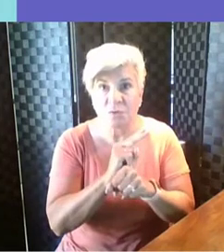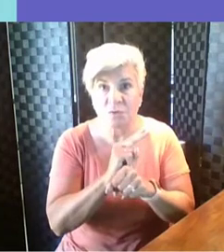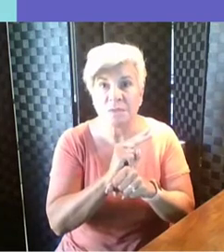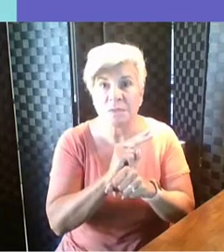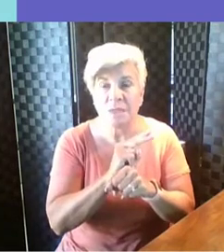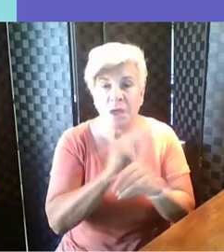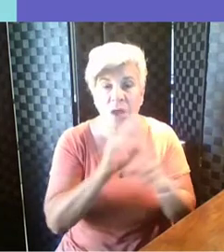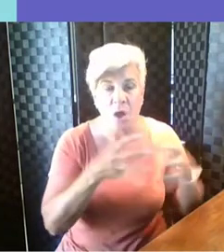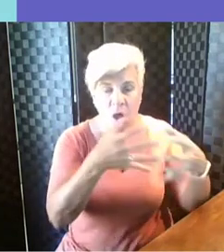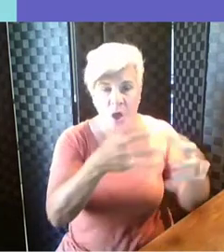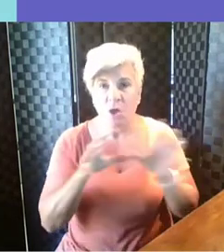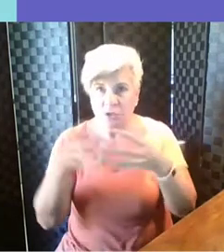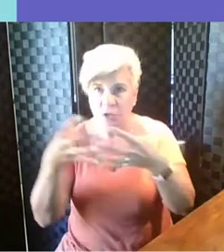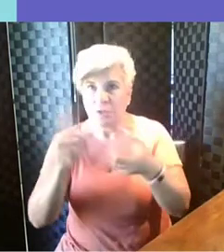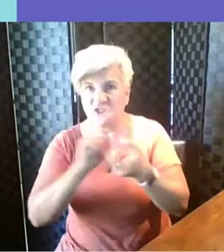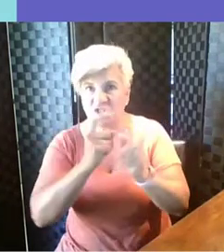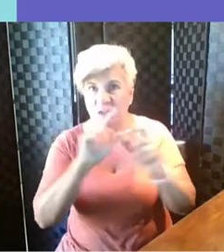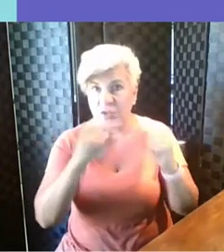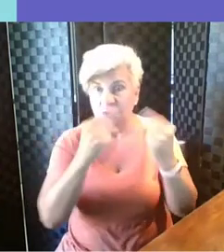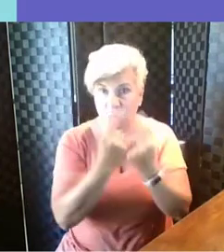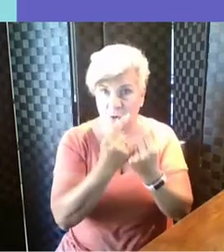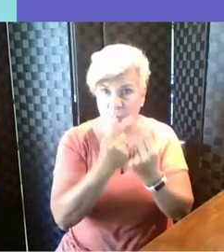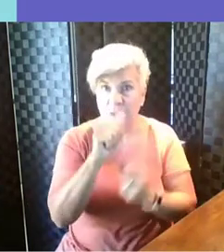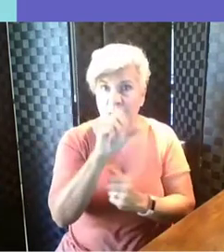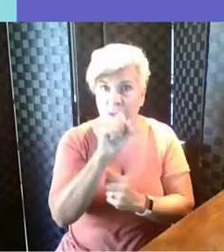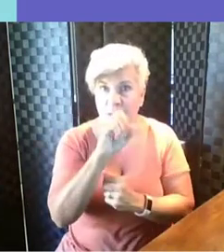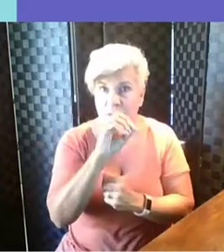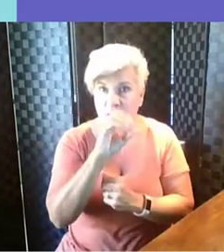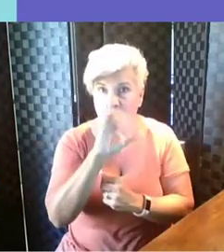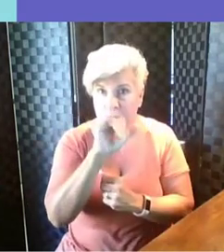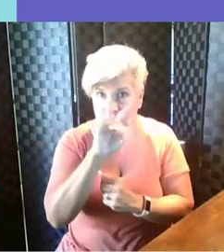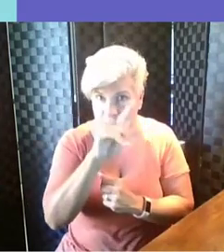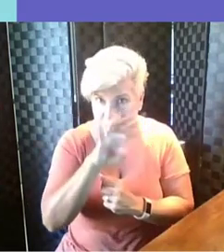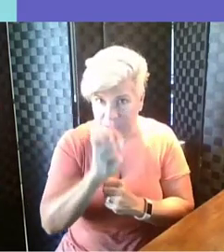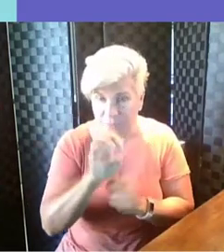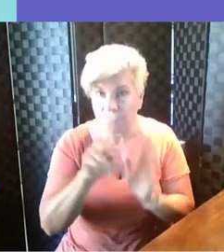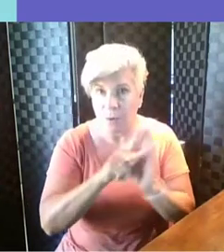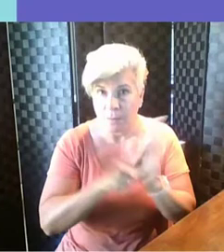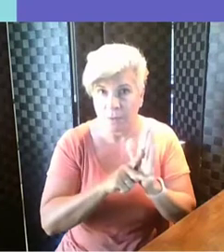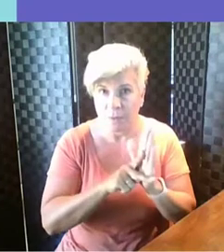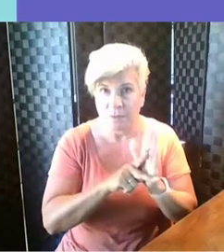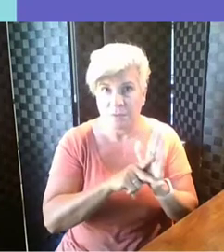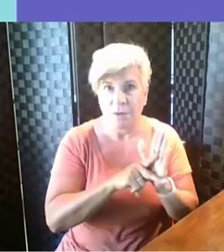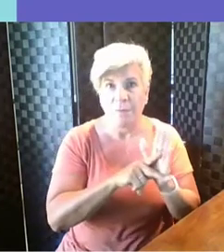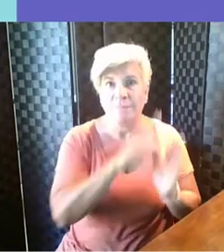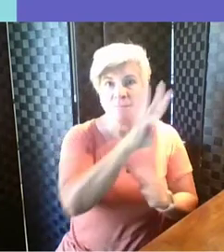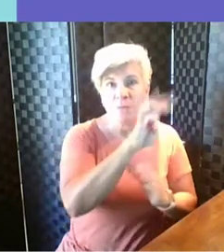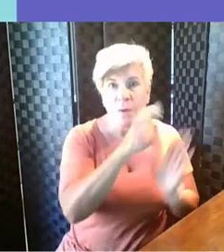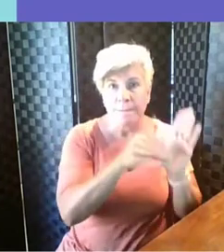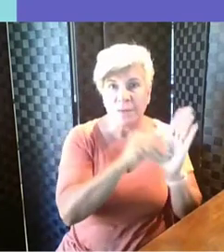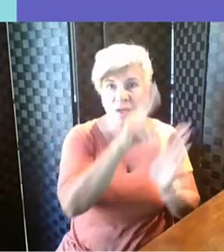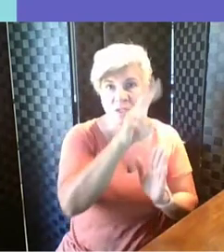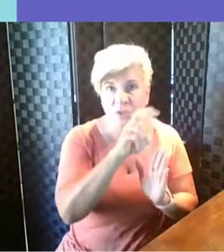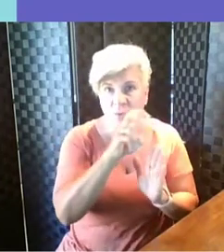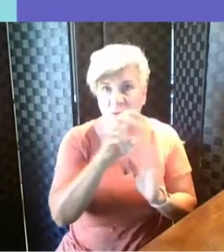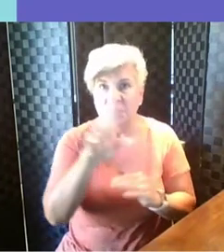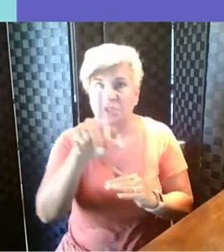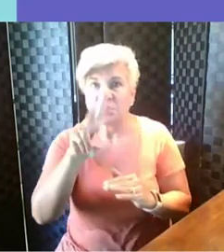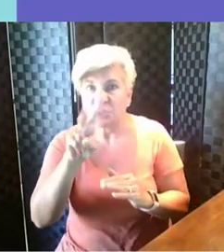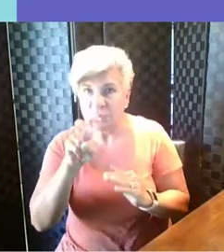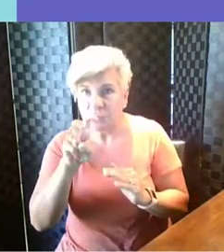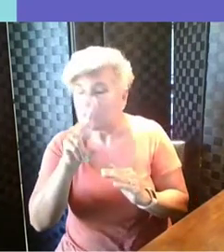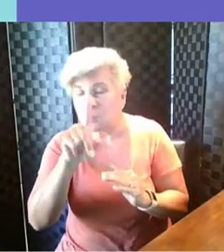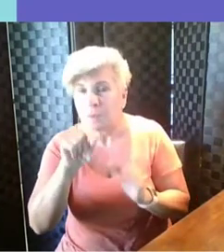associative property to group those numbers. So I'm hoping you grouped these two, and then these two, and